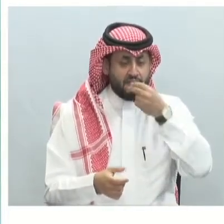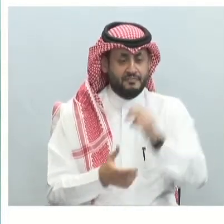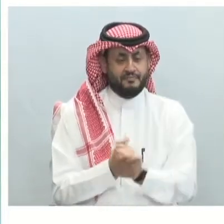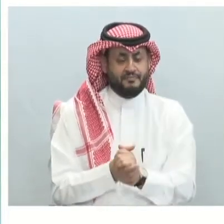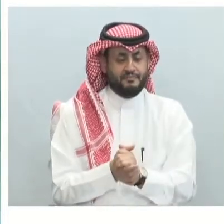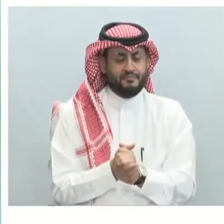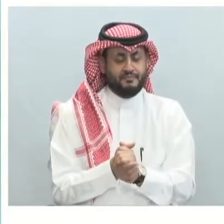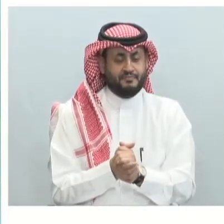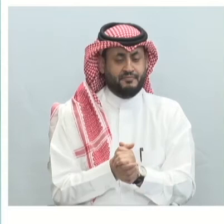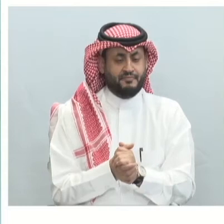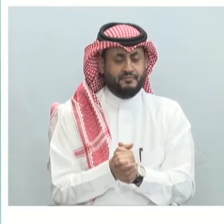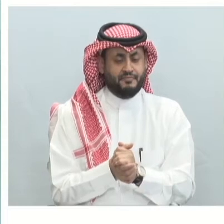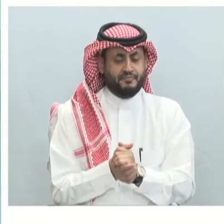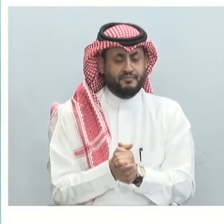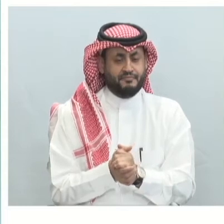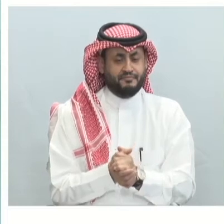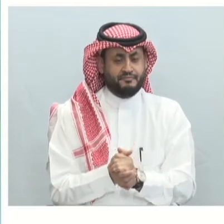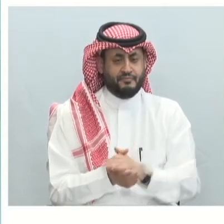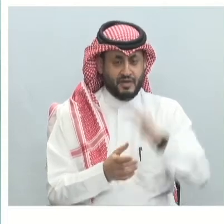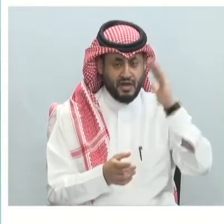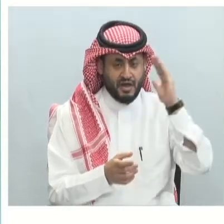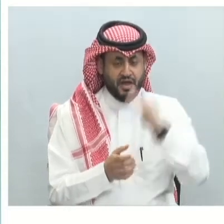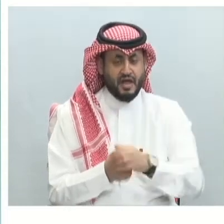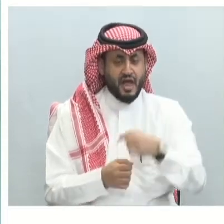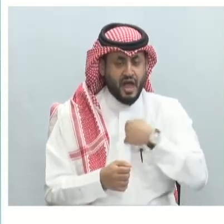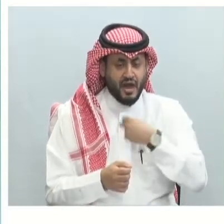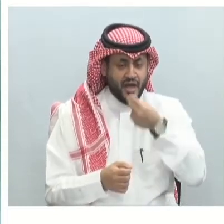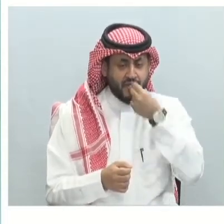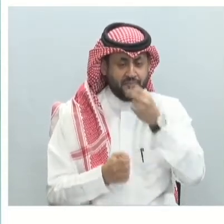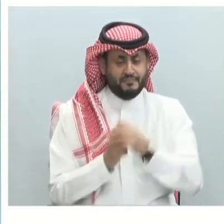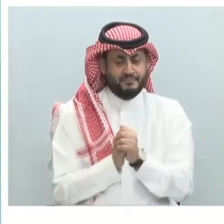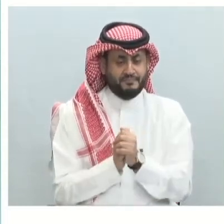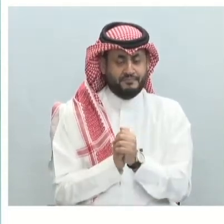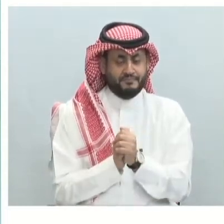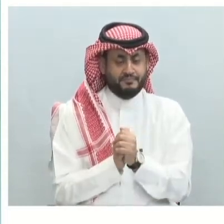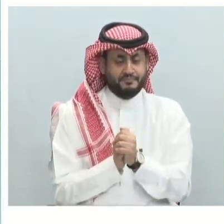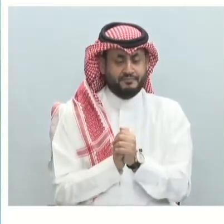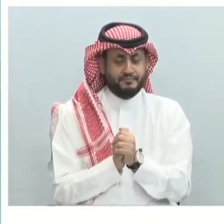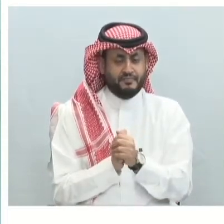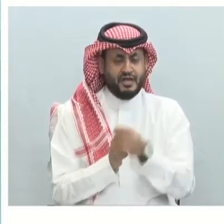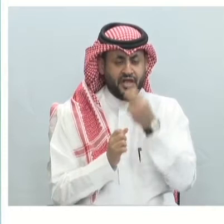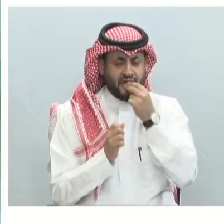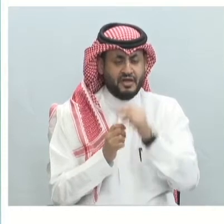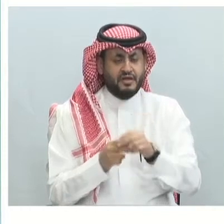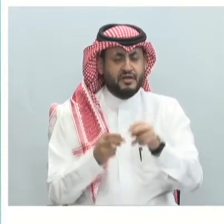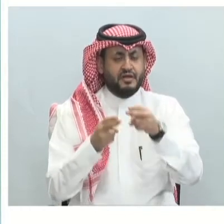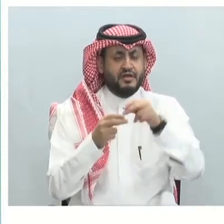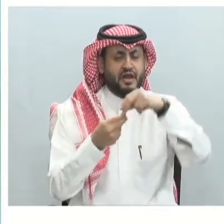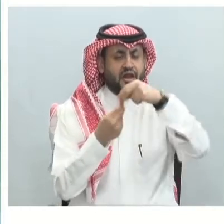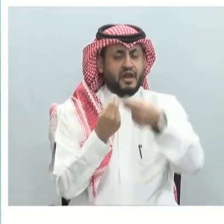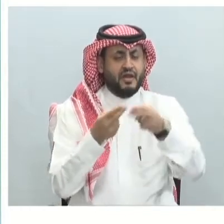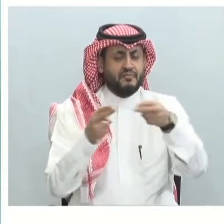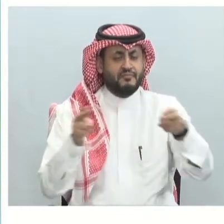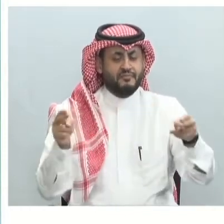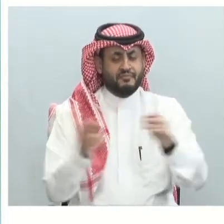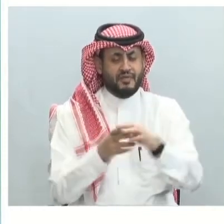Hi, Adil. I'm eating snacks. So, hi, Adil. I'm eating snacks. Hi, Adil. I'm eating.